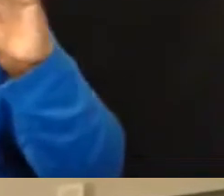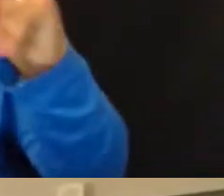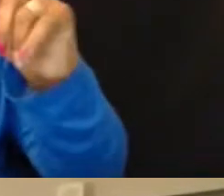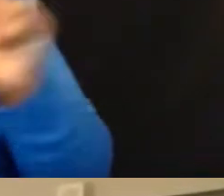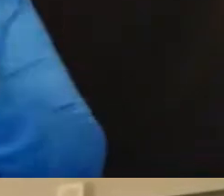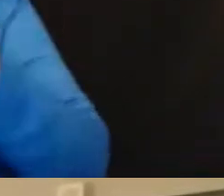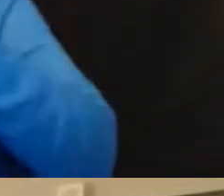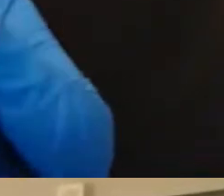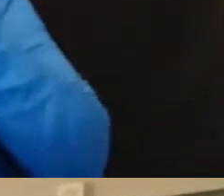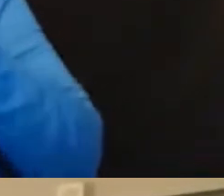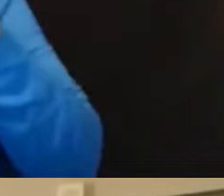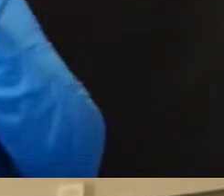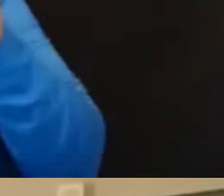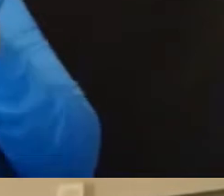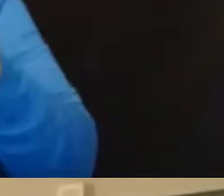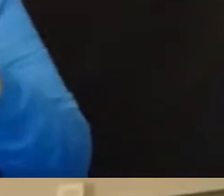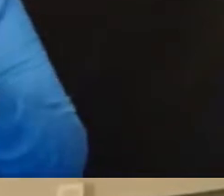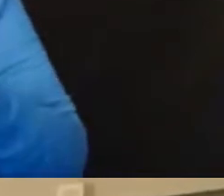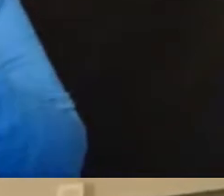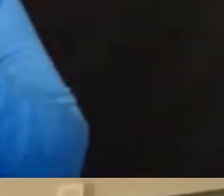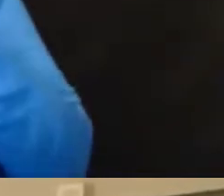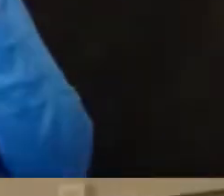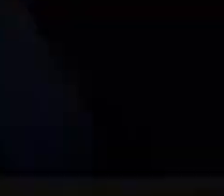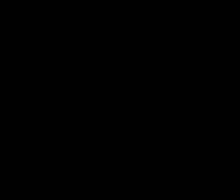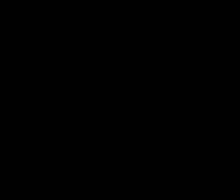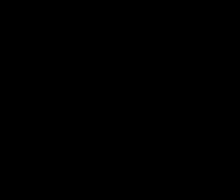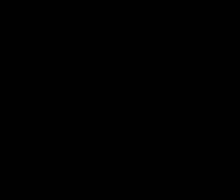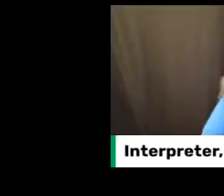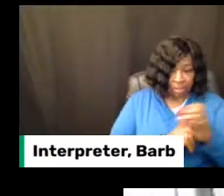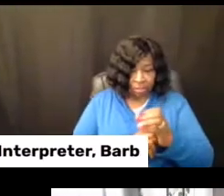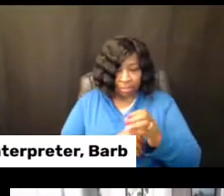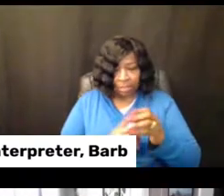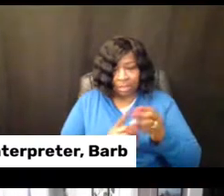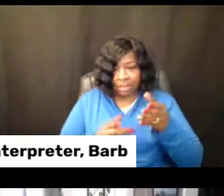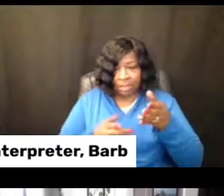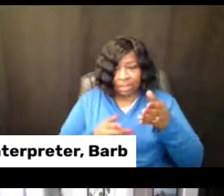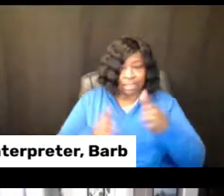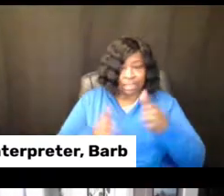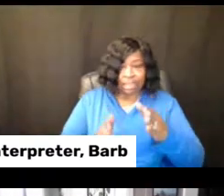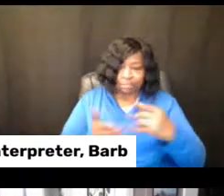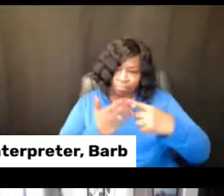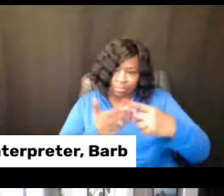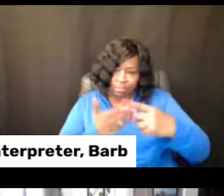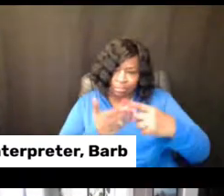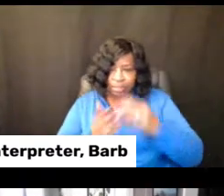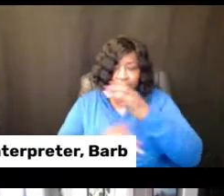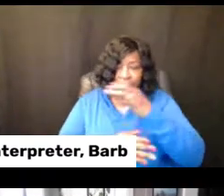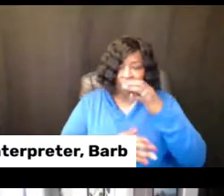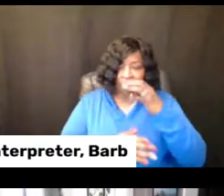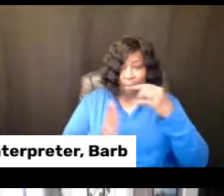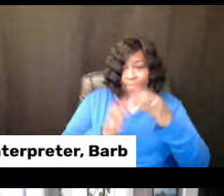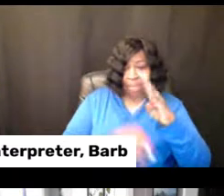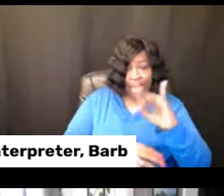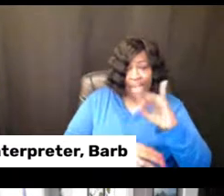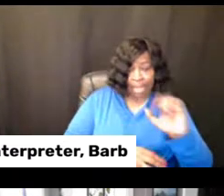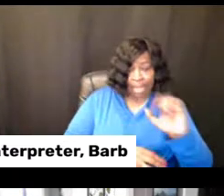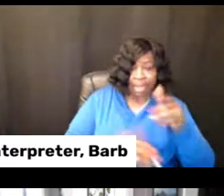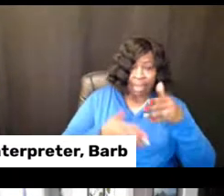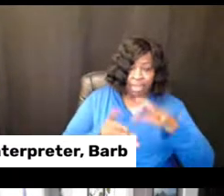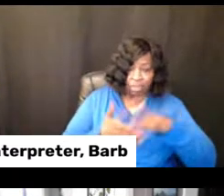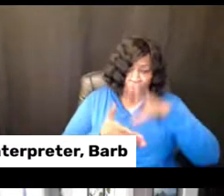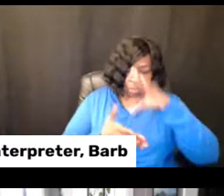the introduction. Let's get into this presentation about the Farm Bill. Let's learn about it together. Let's discuss